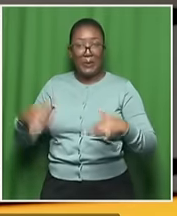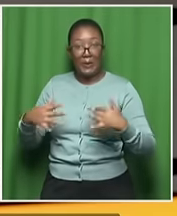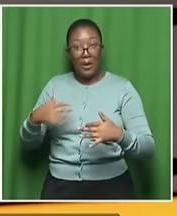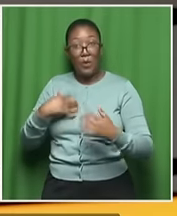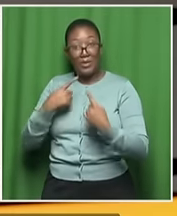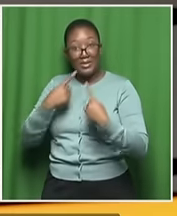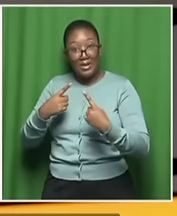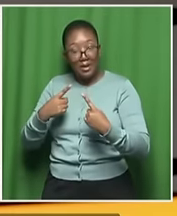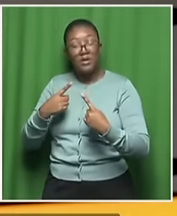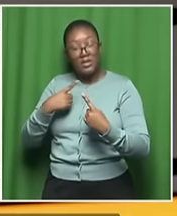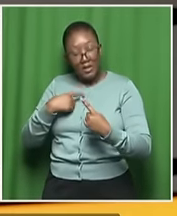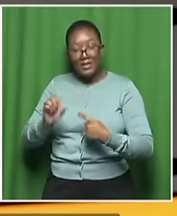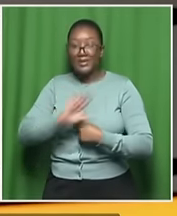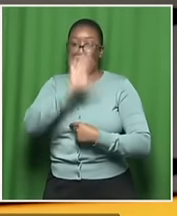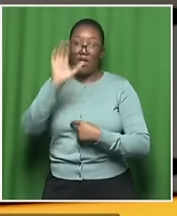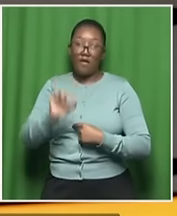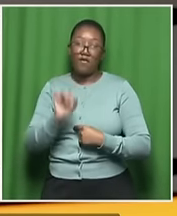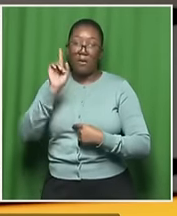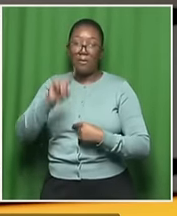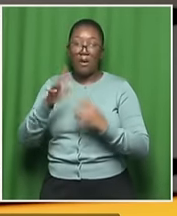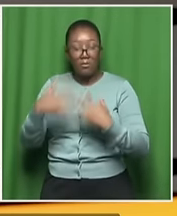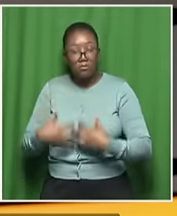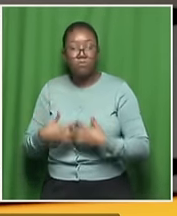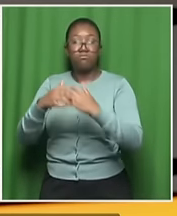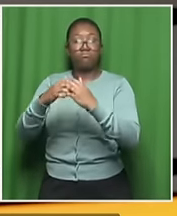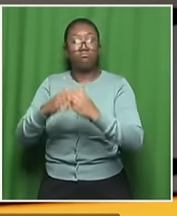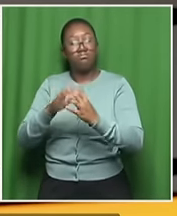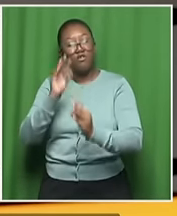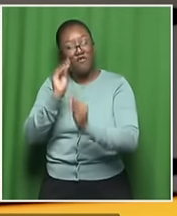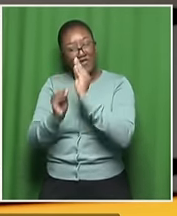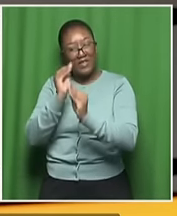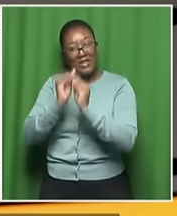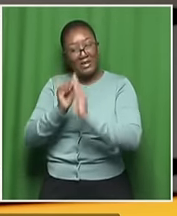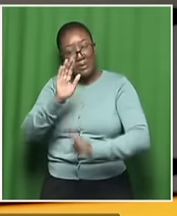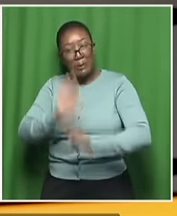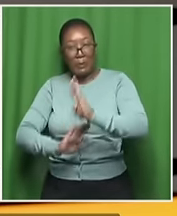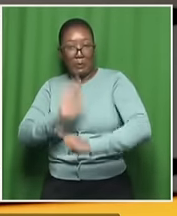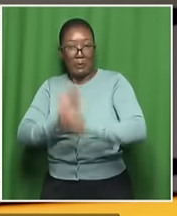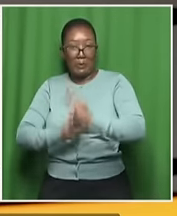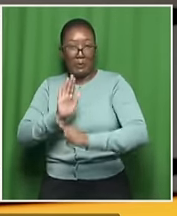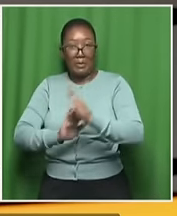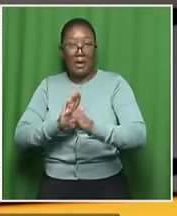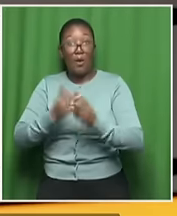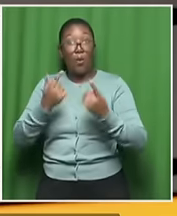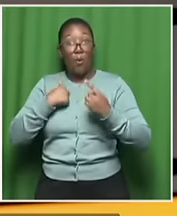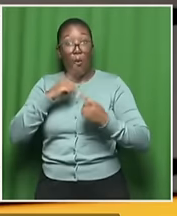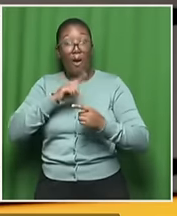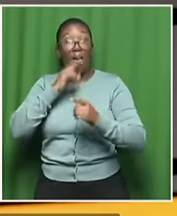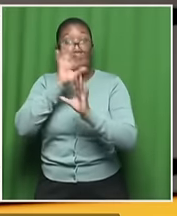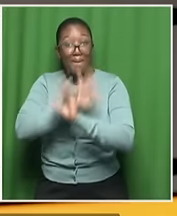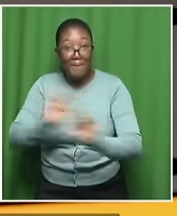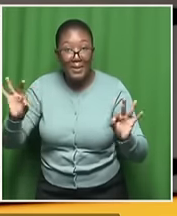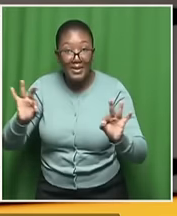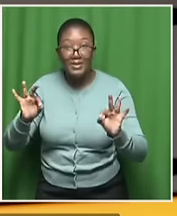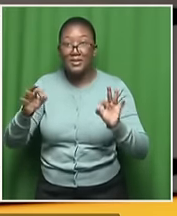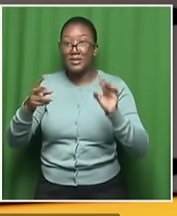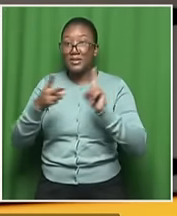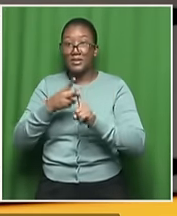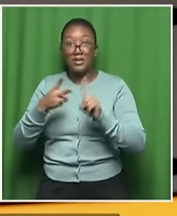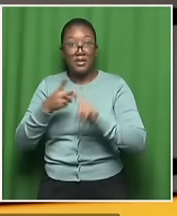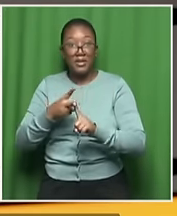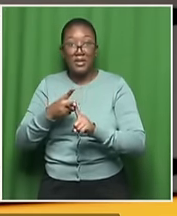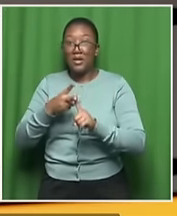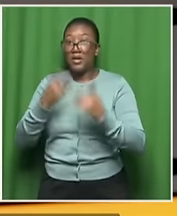South Africa. Because if we want a future where we have peace, prosperity for